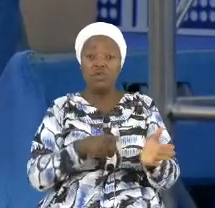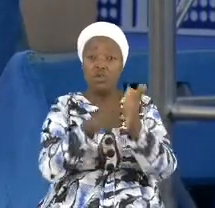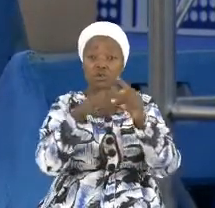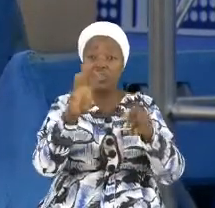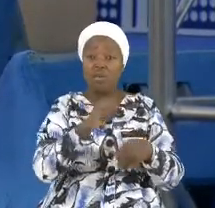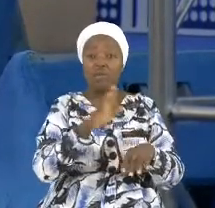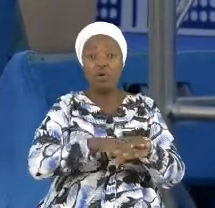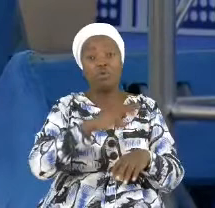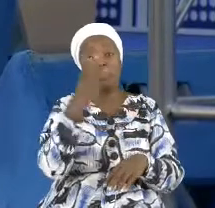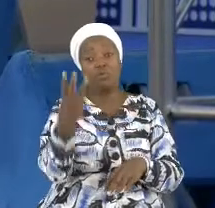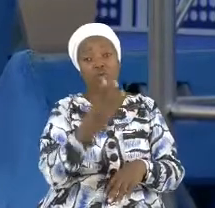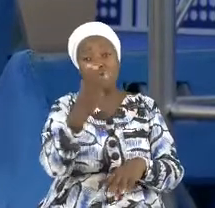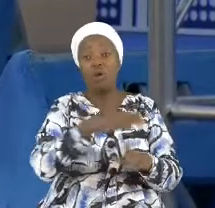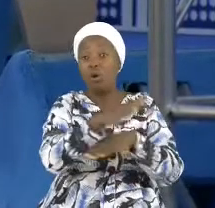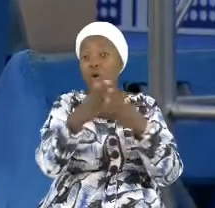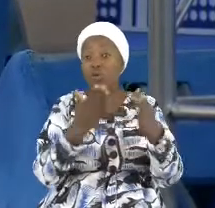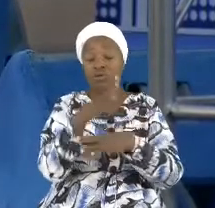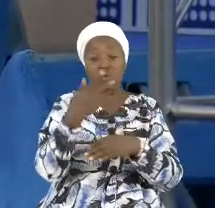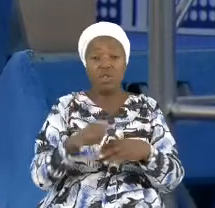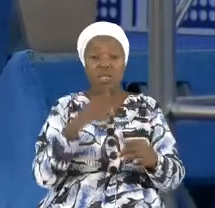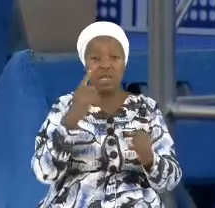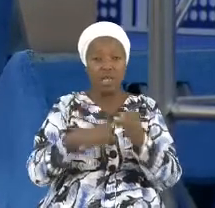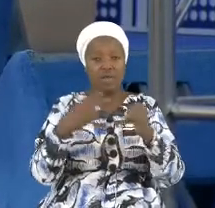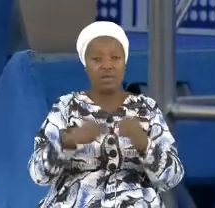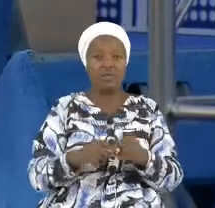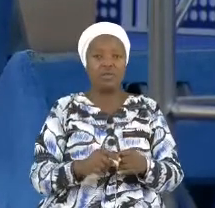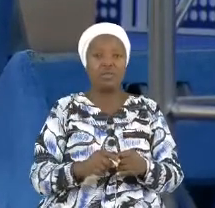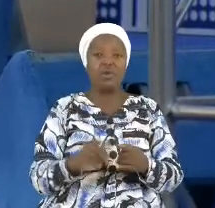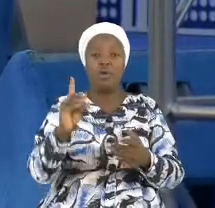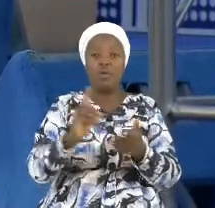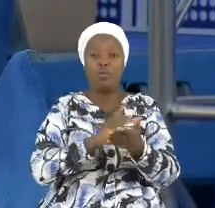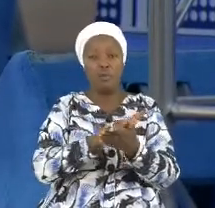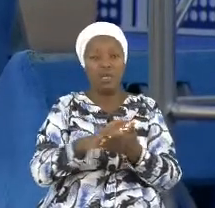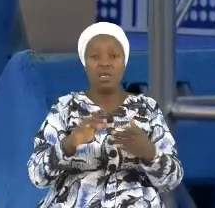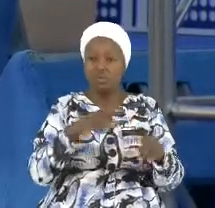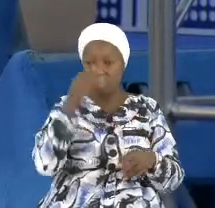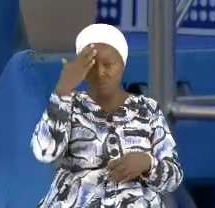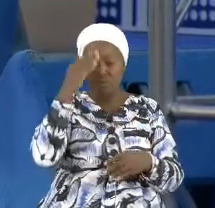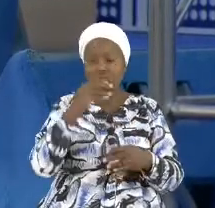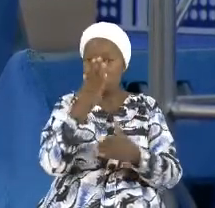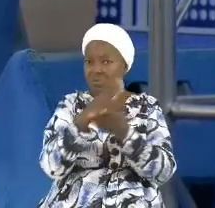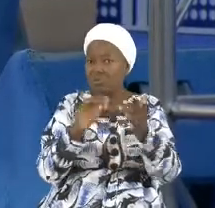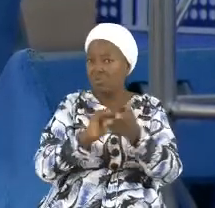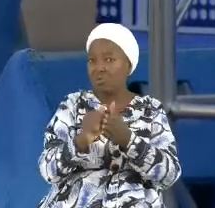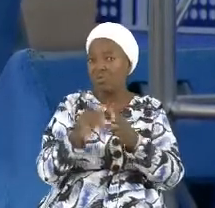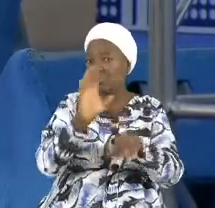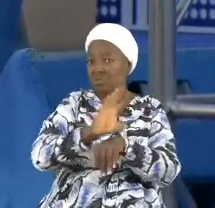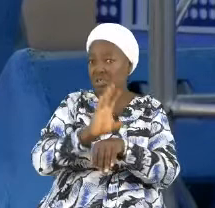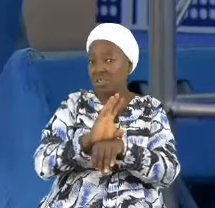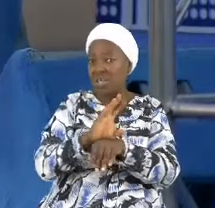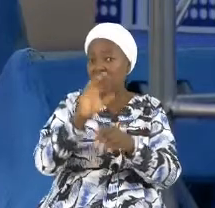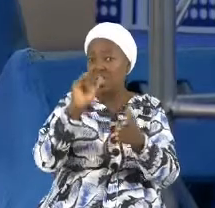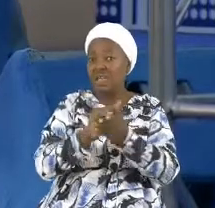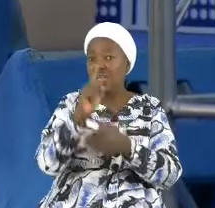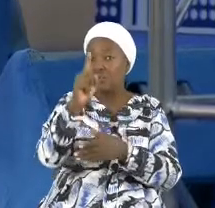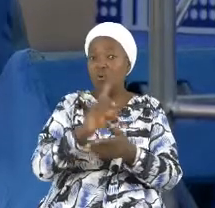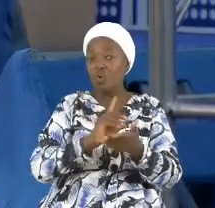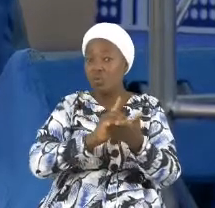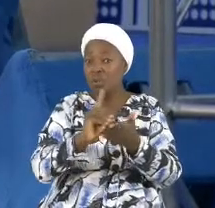week. You know, some of those churches, that 1 week, they doubled their